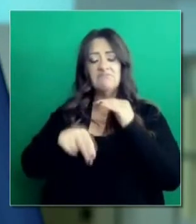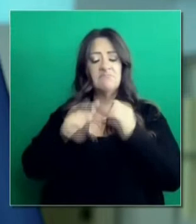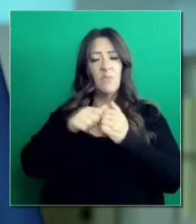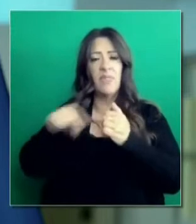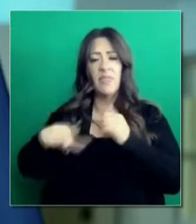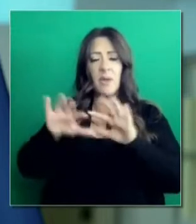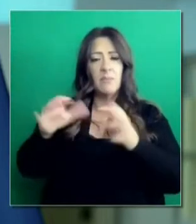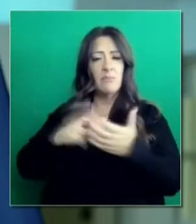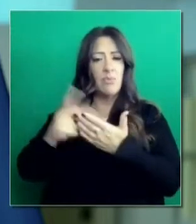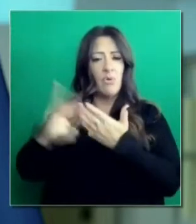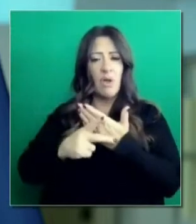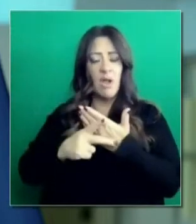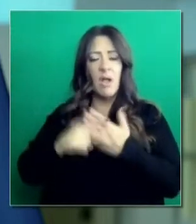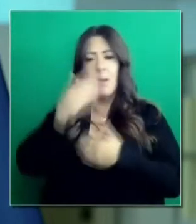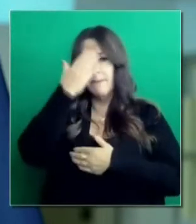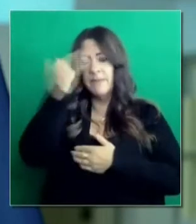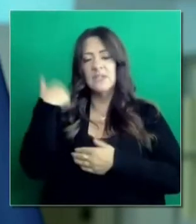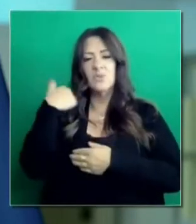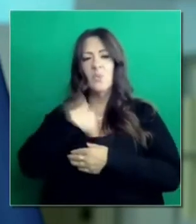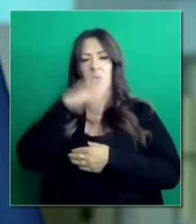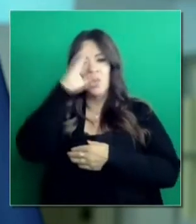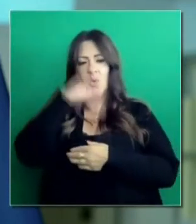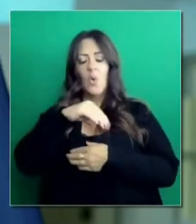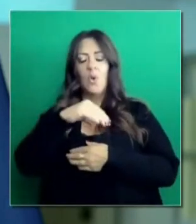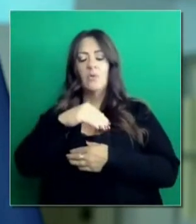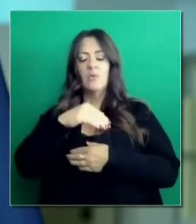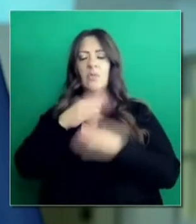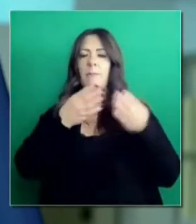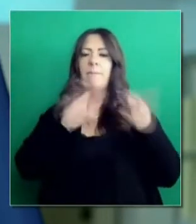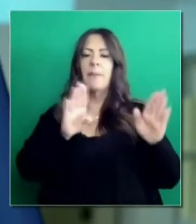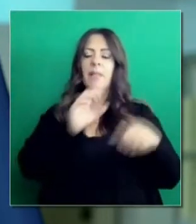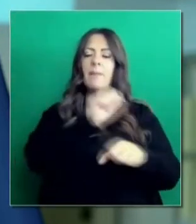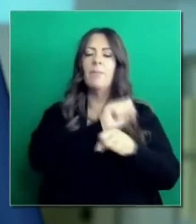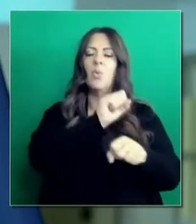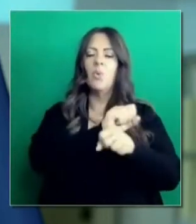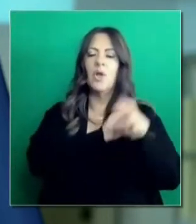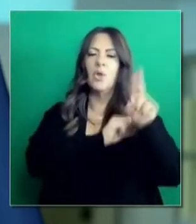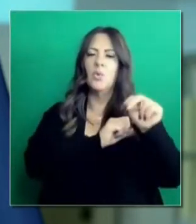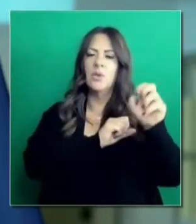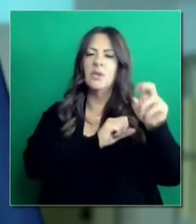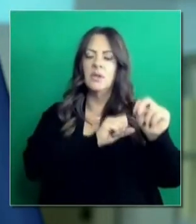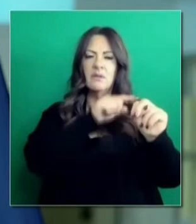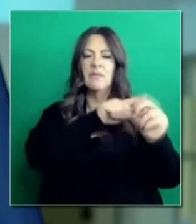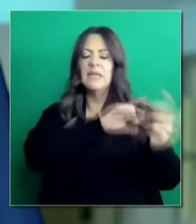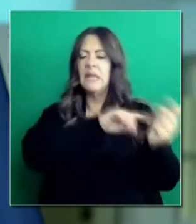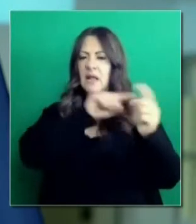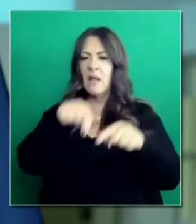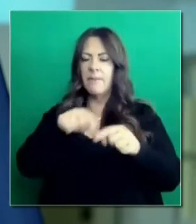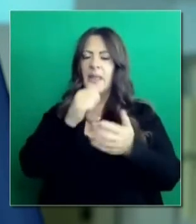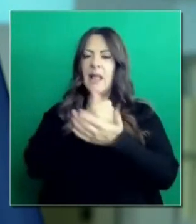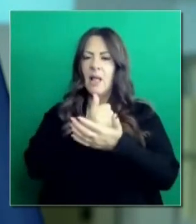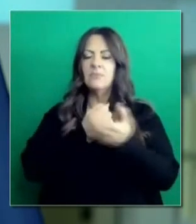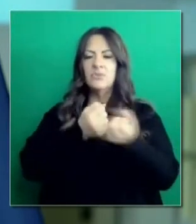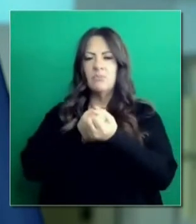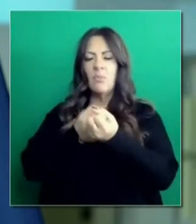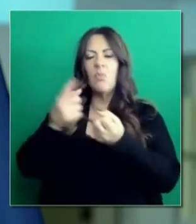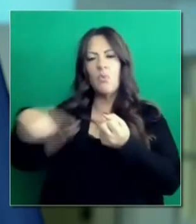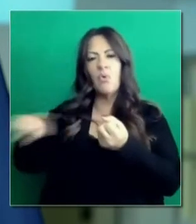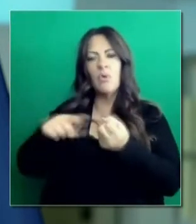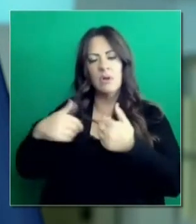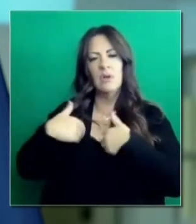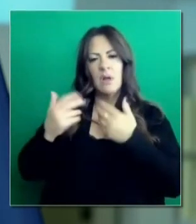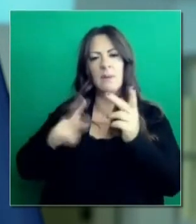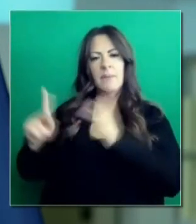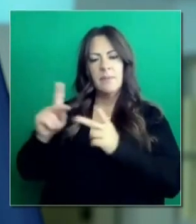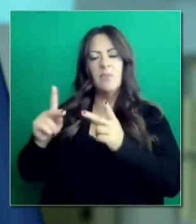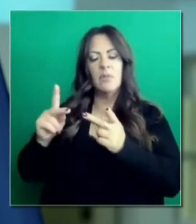because our public employee unions helped step in, protecting those young folks and making sure